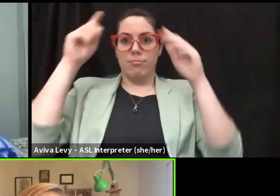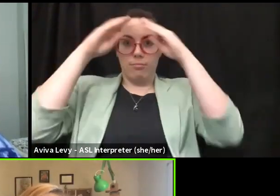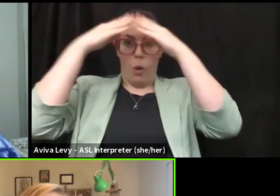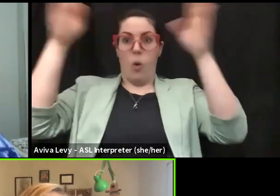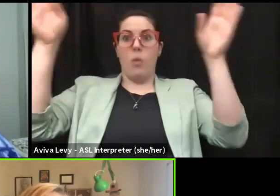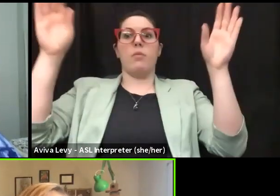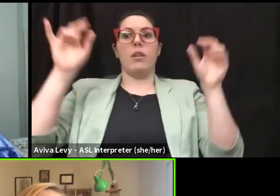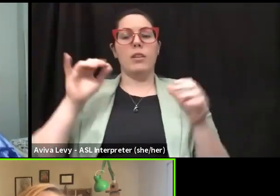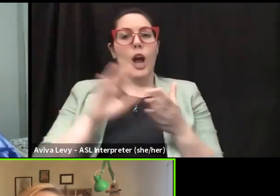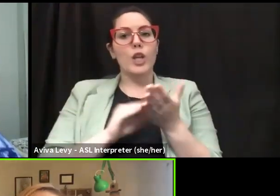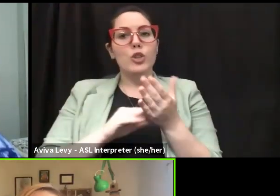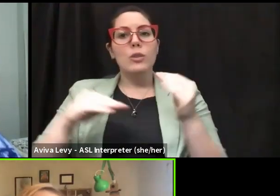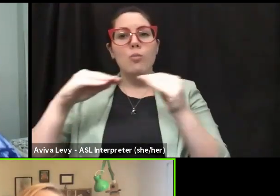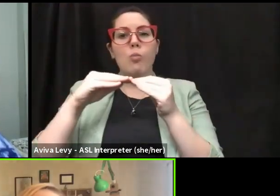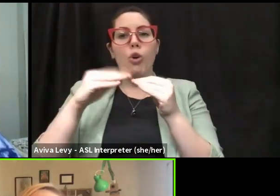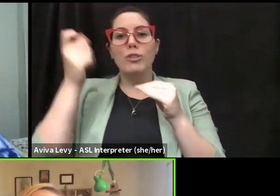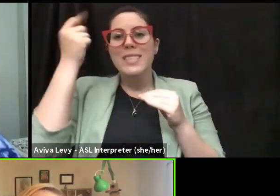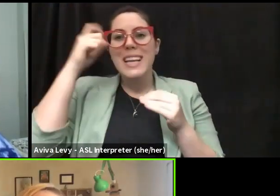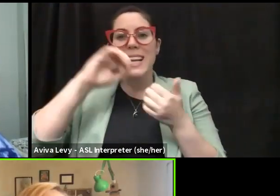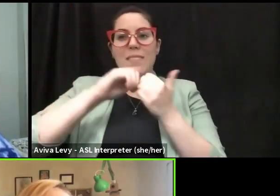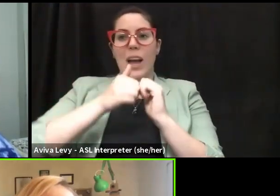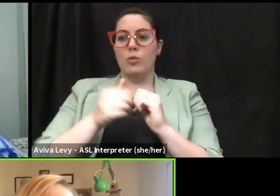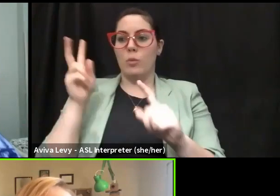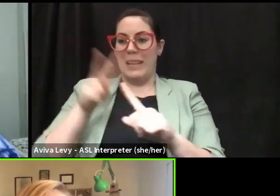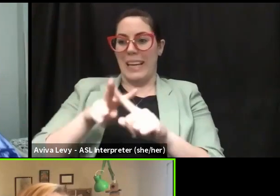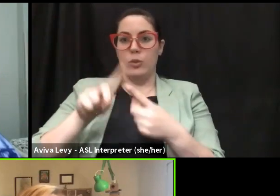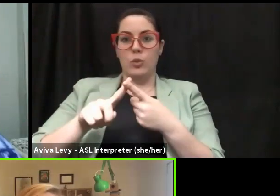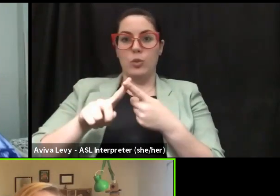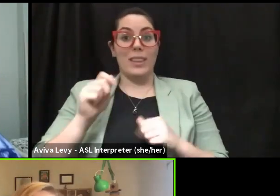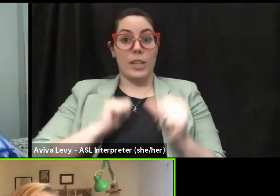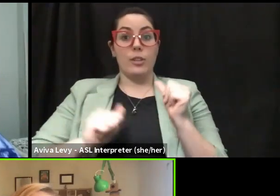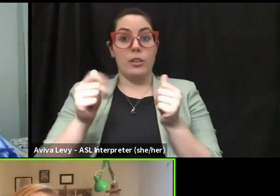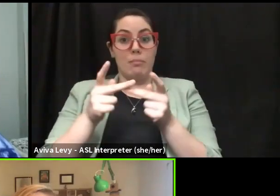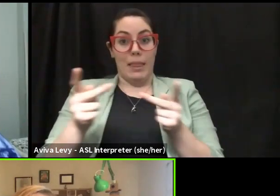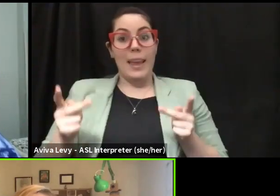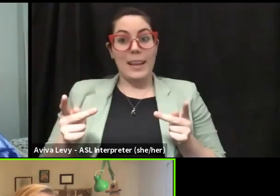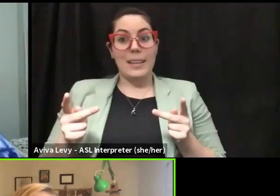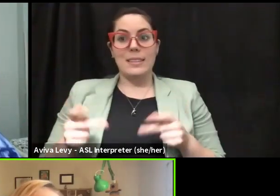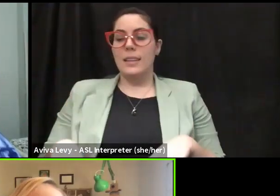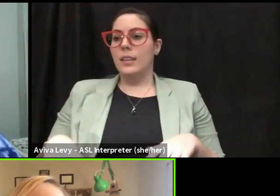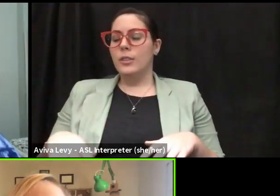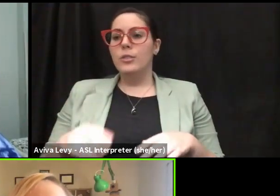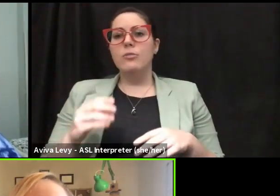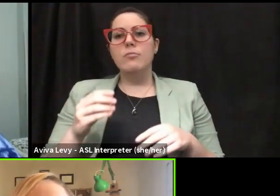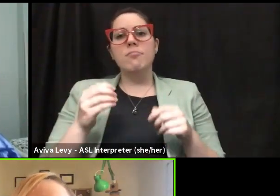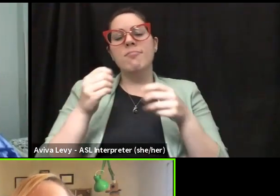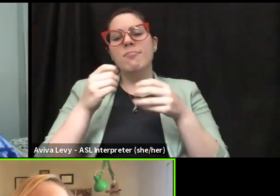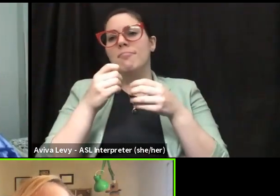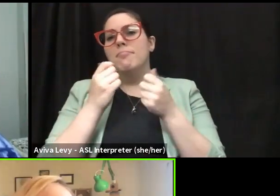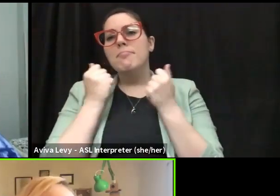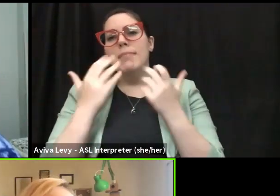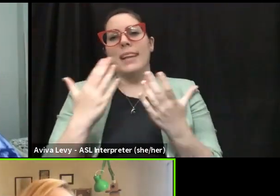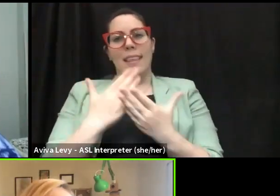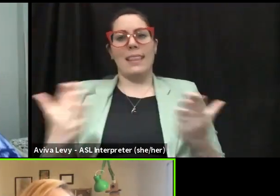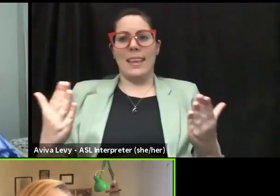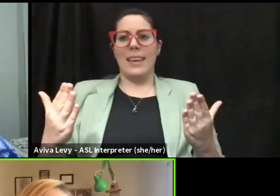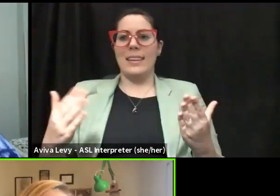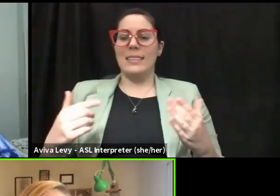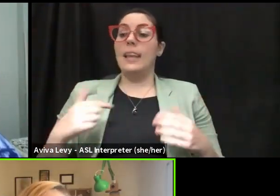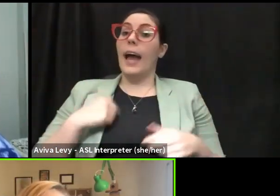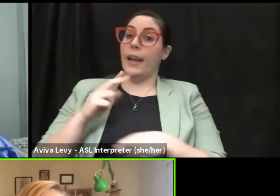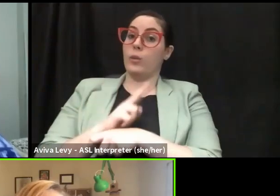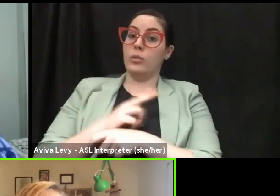theater spaces. And so then I did various trainings of intimacy and kind of supplemental things. I draw a lot from my sex educator